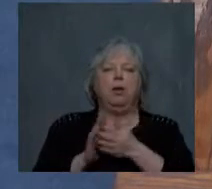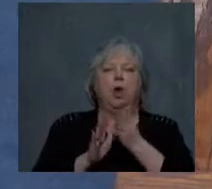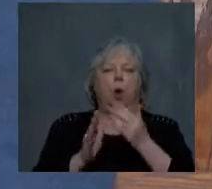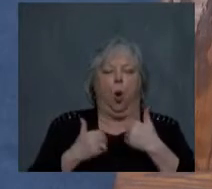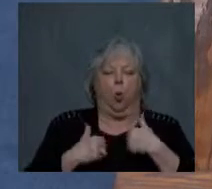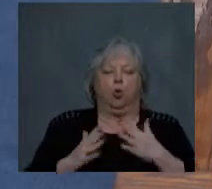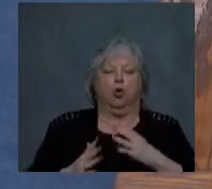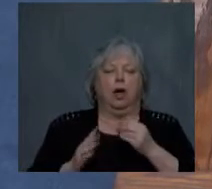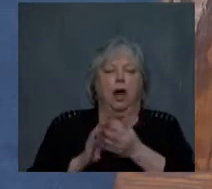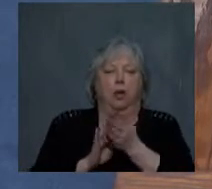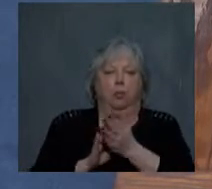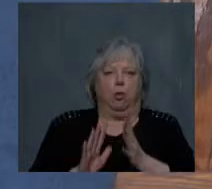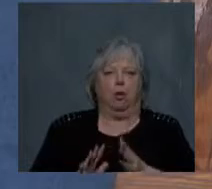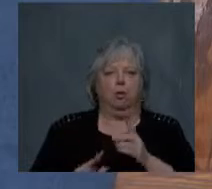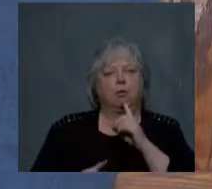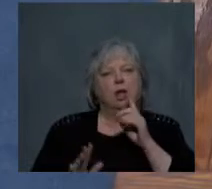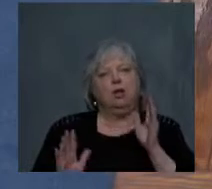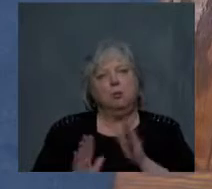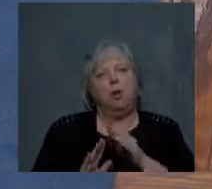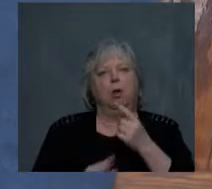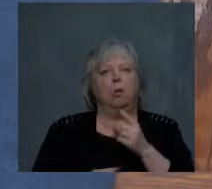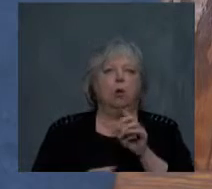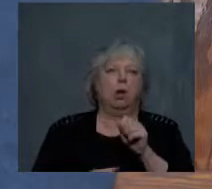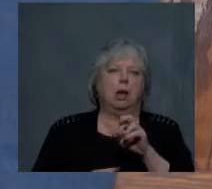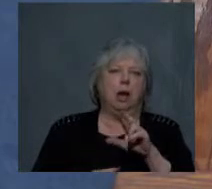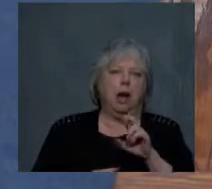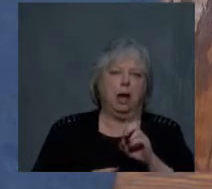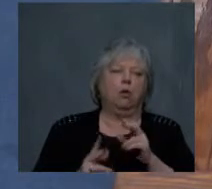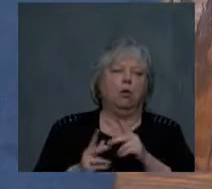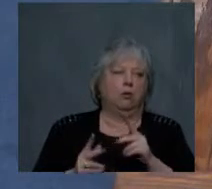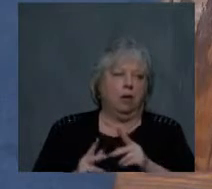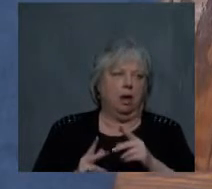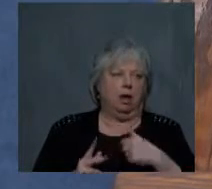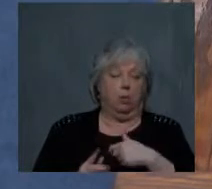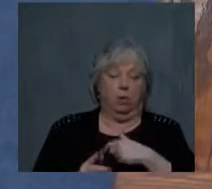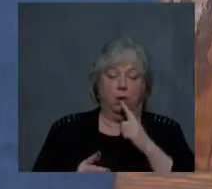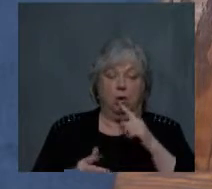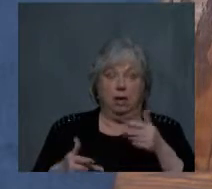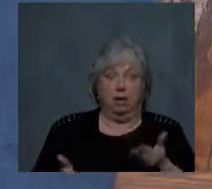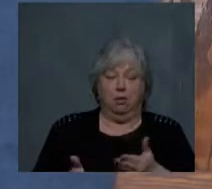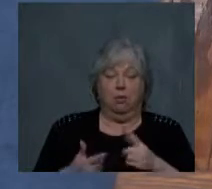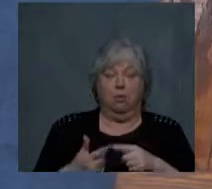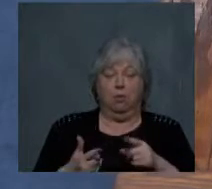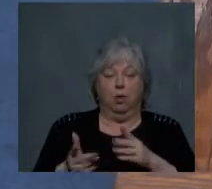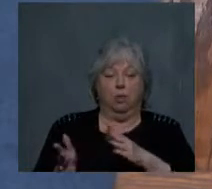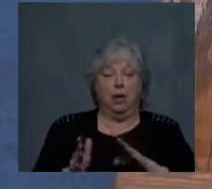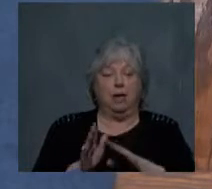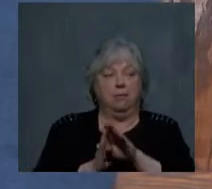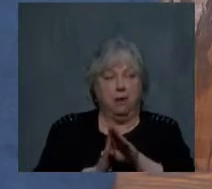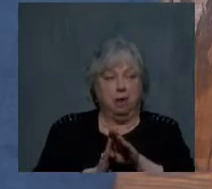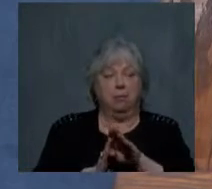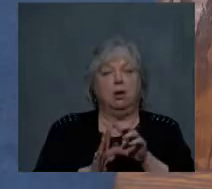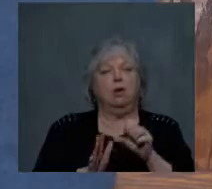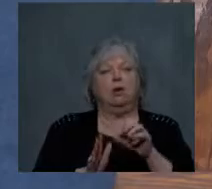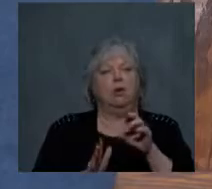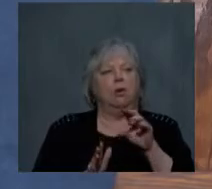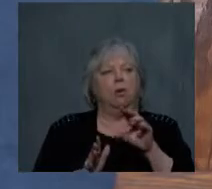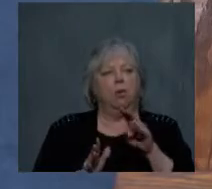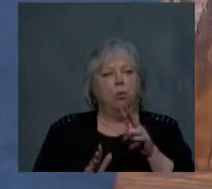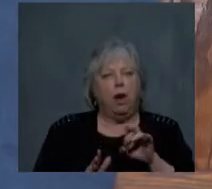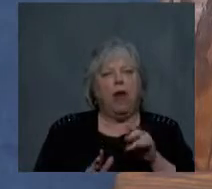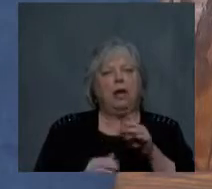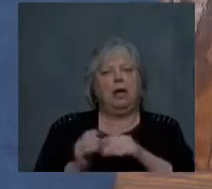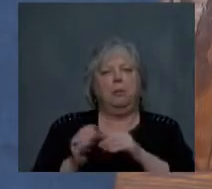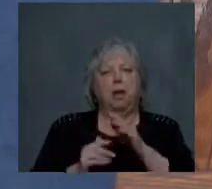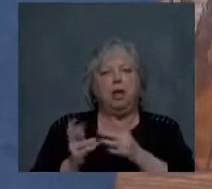small 1-acre office site, and we are here for the planned development so that Brad may construct a crematory. And